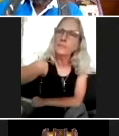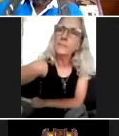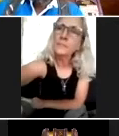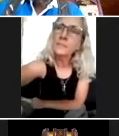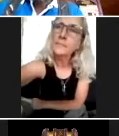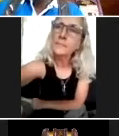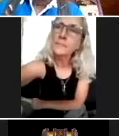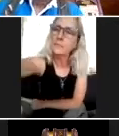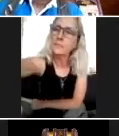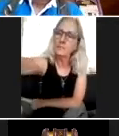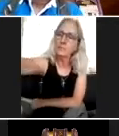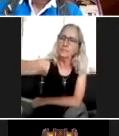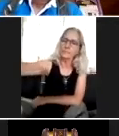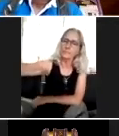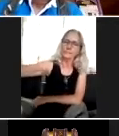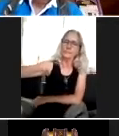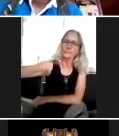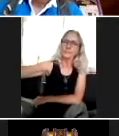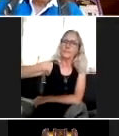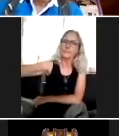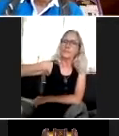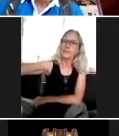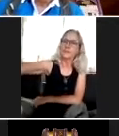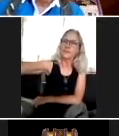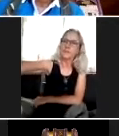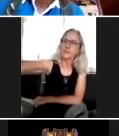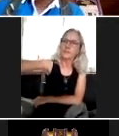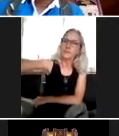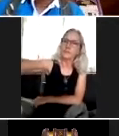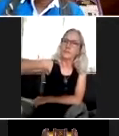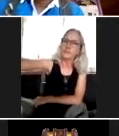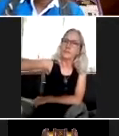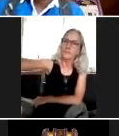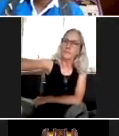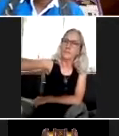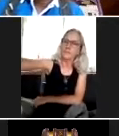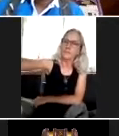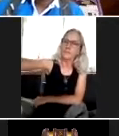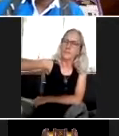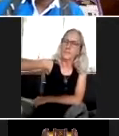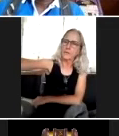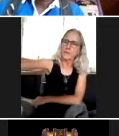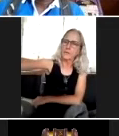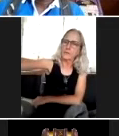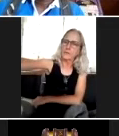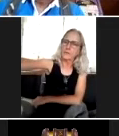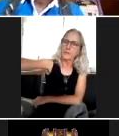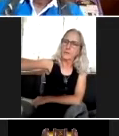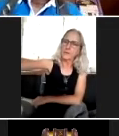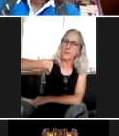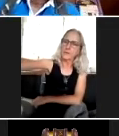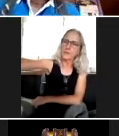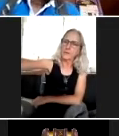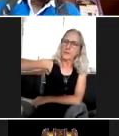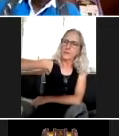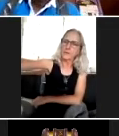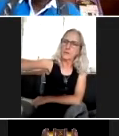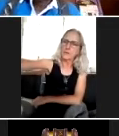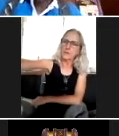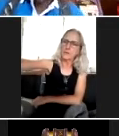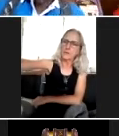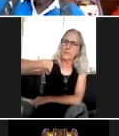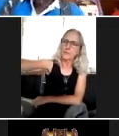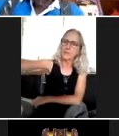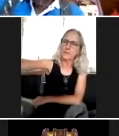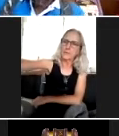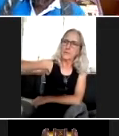of the enemy, and nothing shall by any means hurt you. New Testament, Old Testament says the